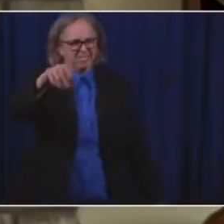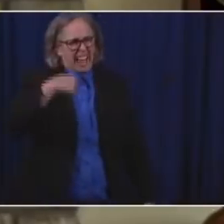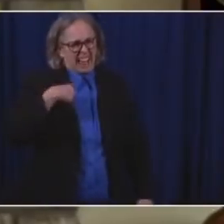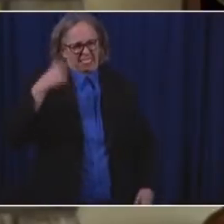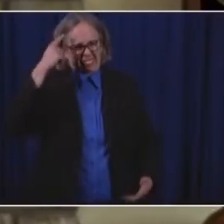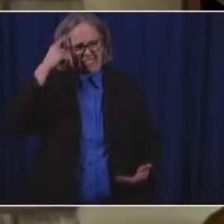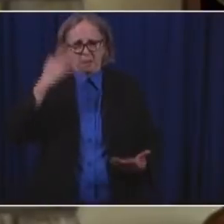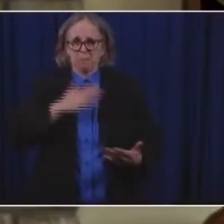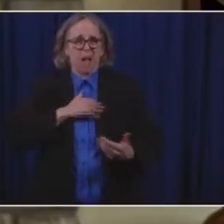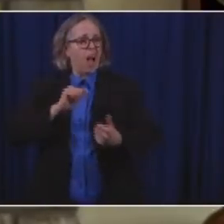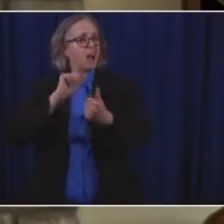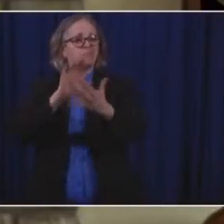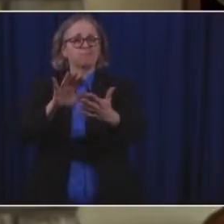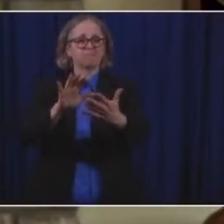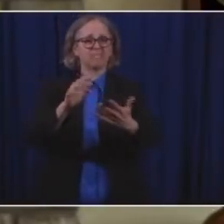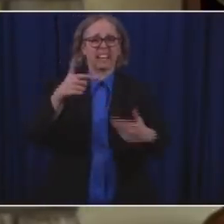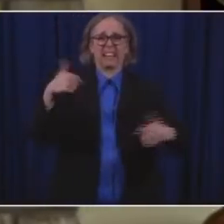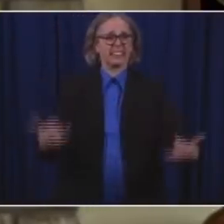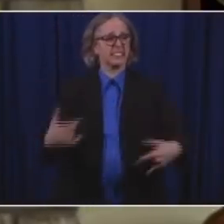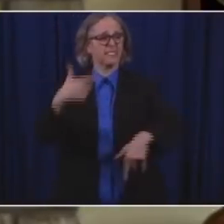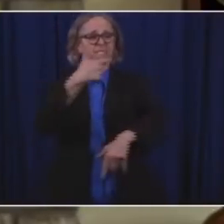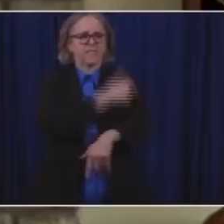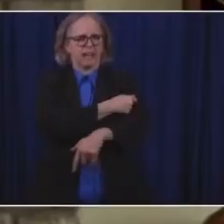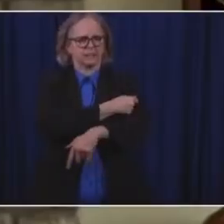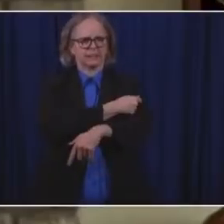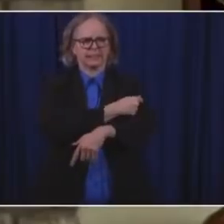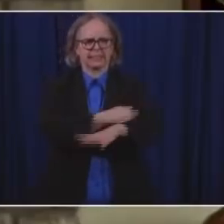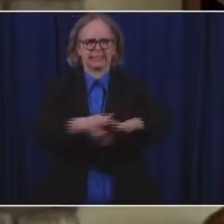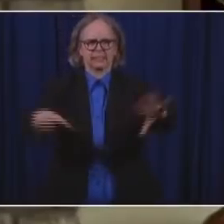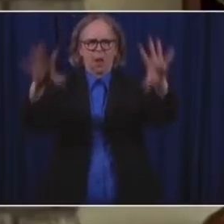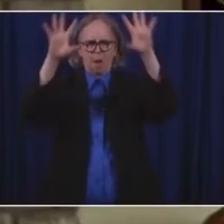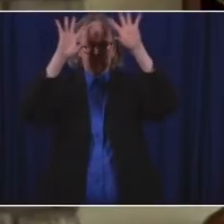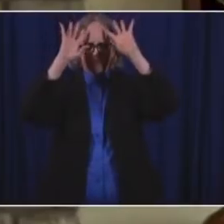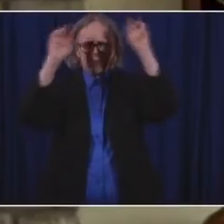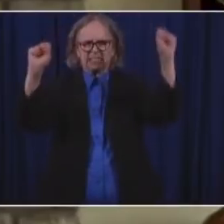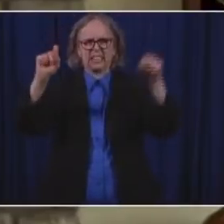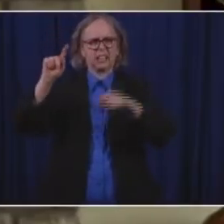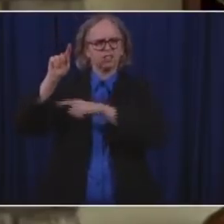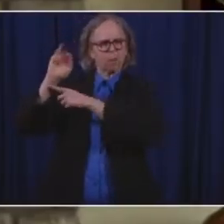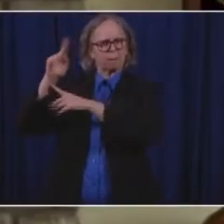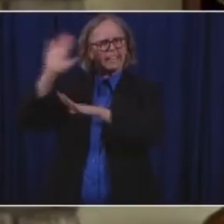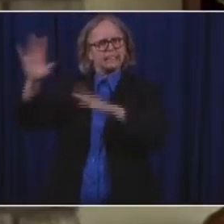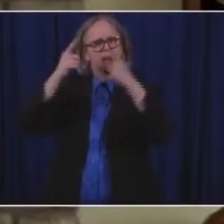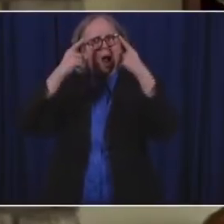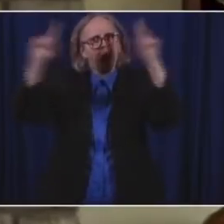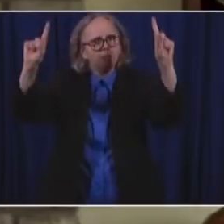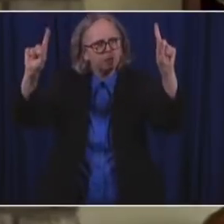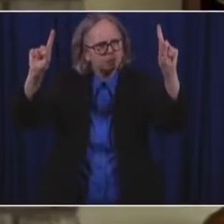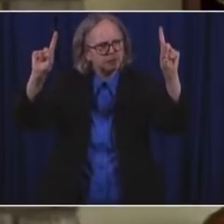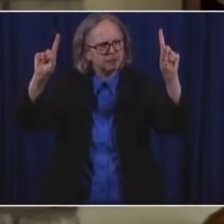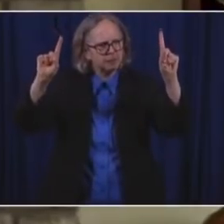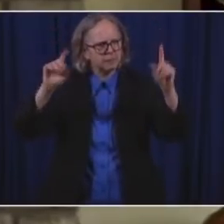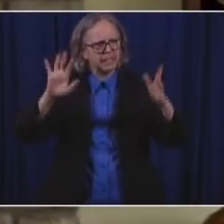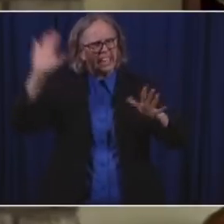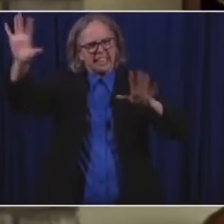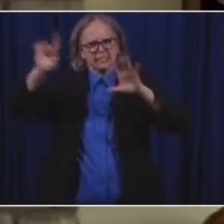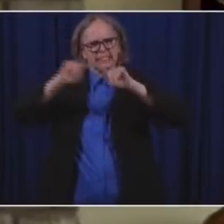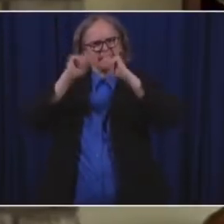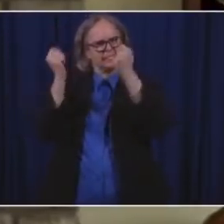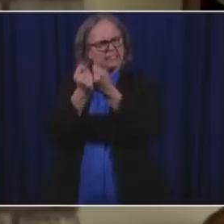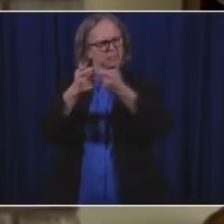Trump administration. This is something that we've worked very closely with them on,